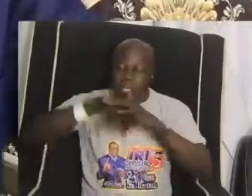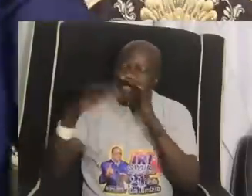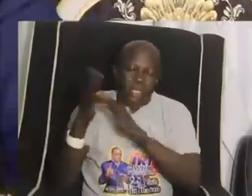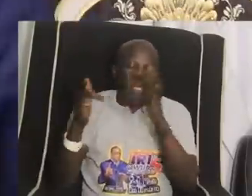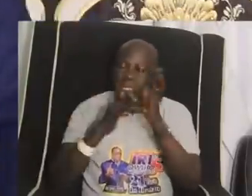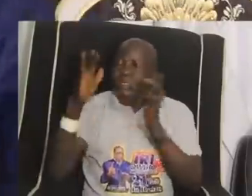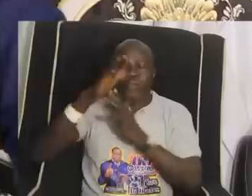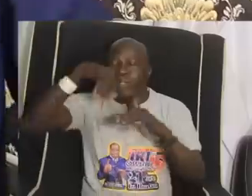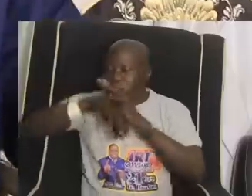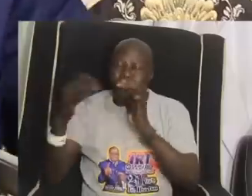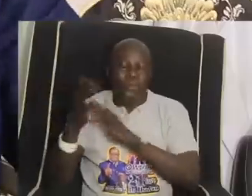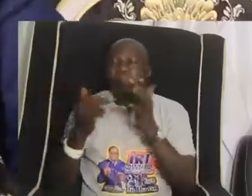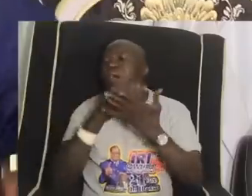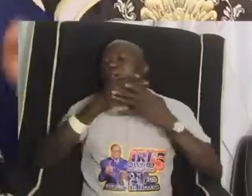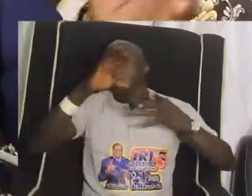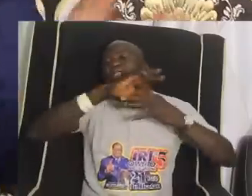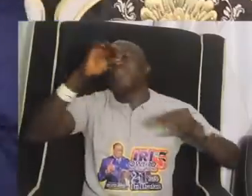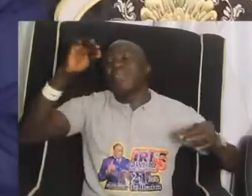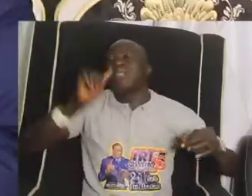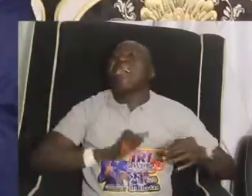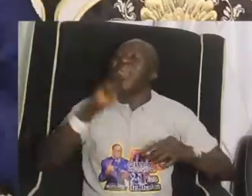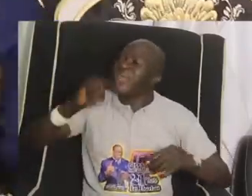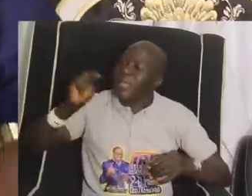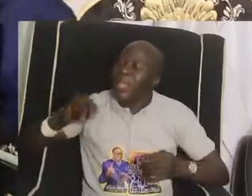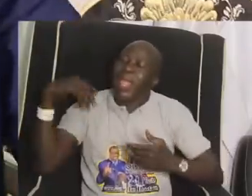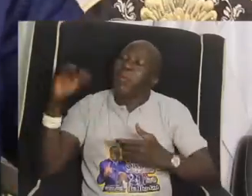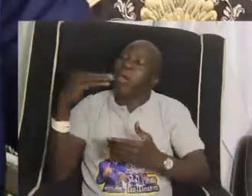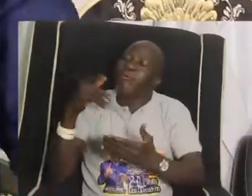jesu o mo jesu e ya ko